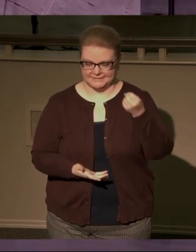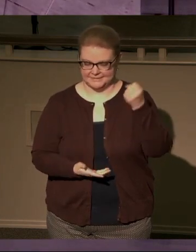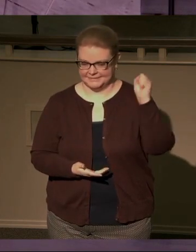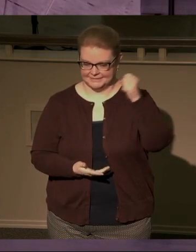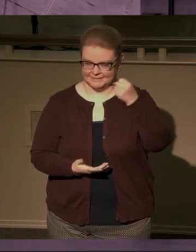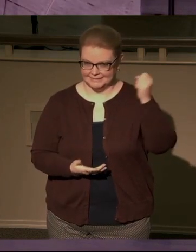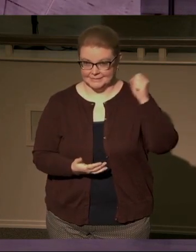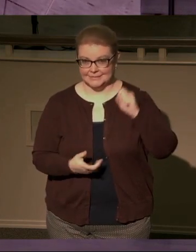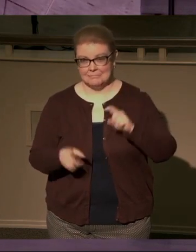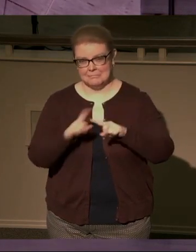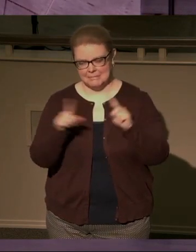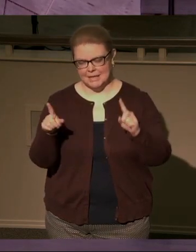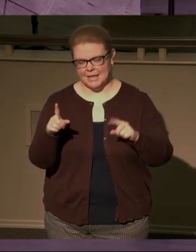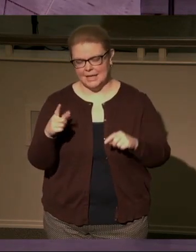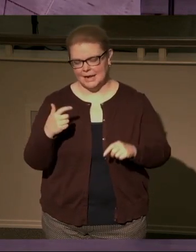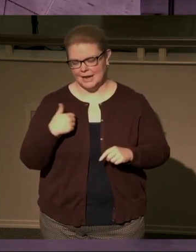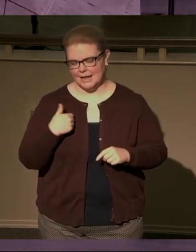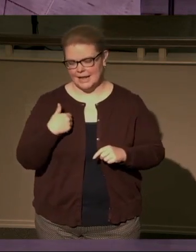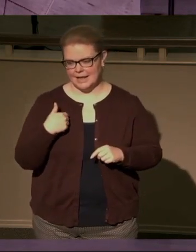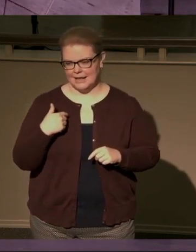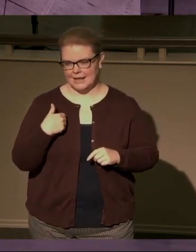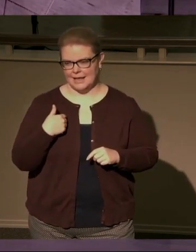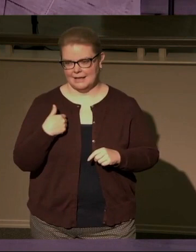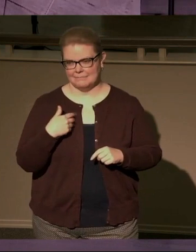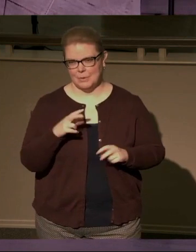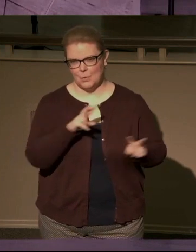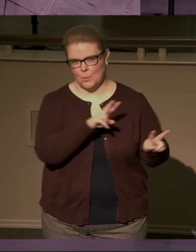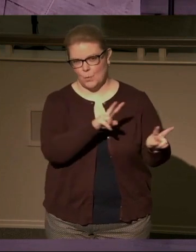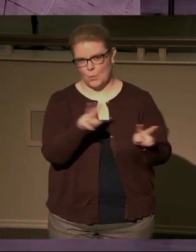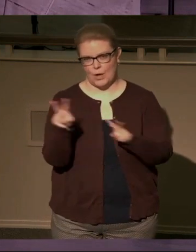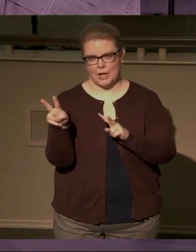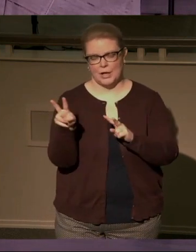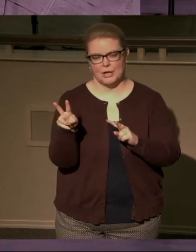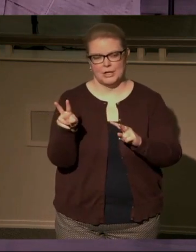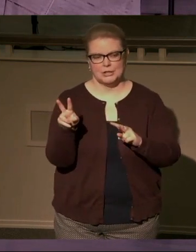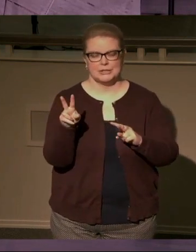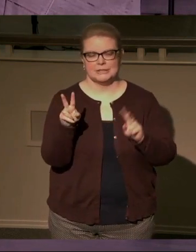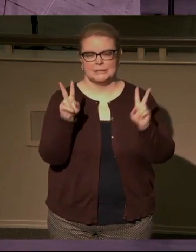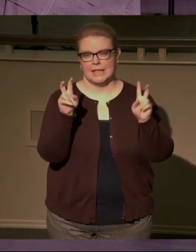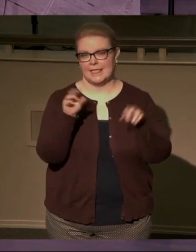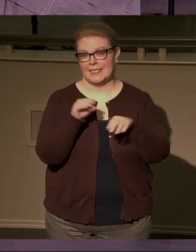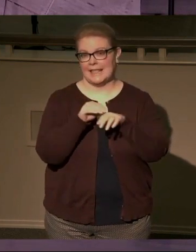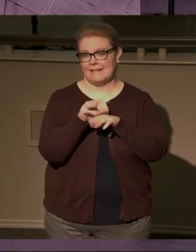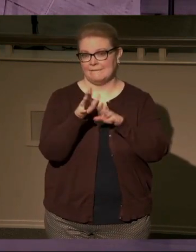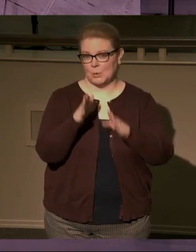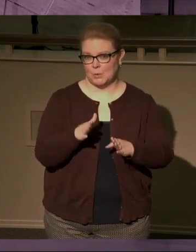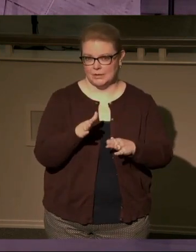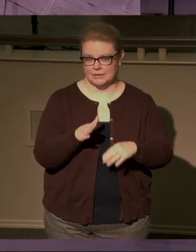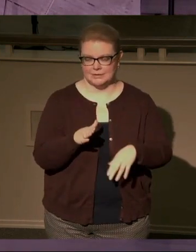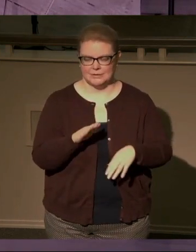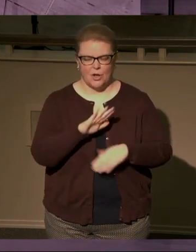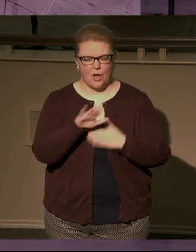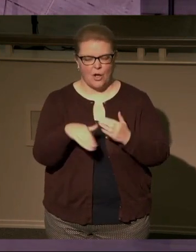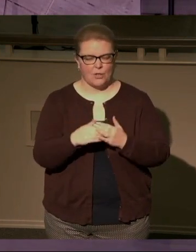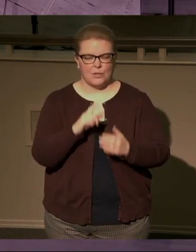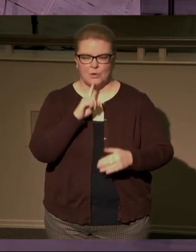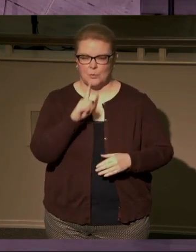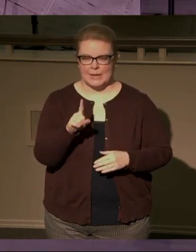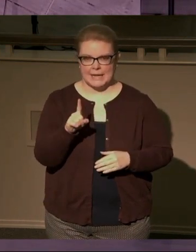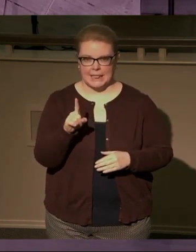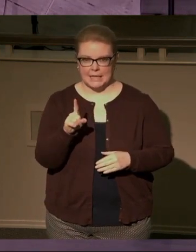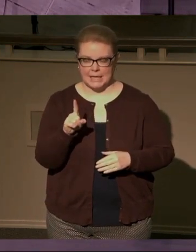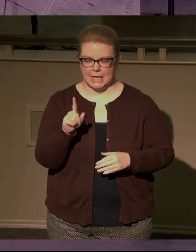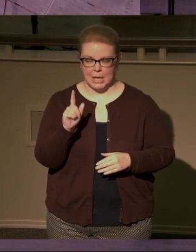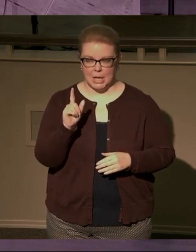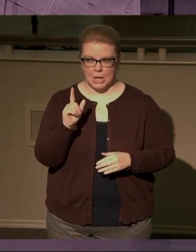But I've been watching the influencers out there, and all the really cool preachers use a